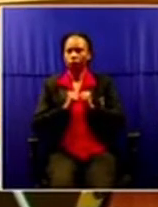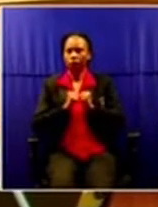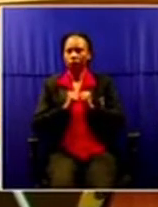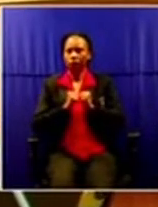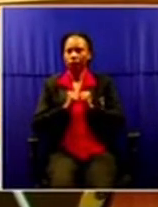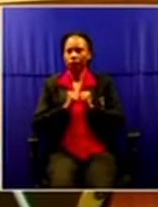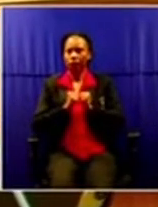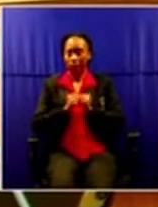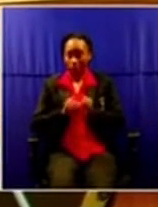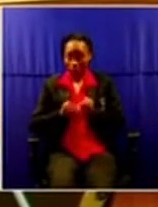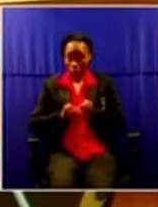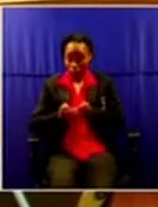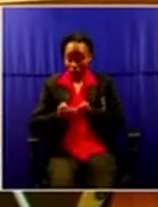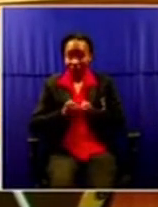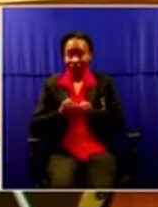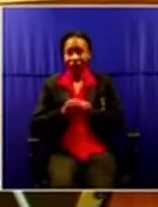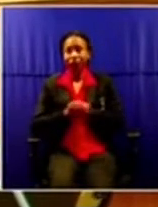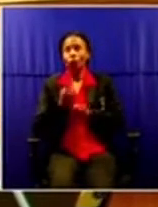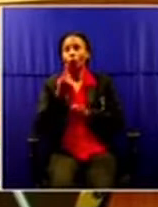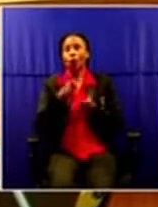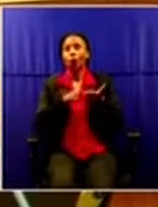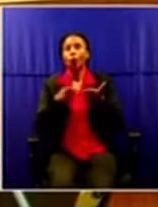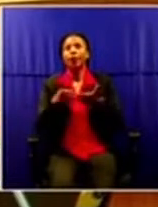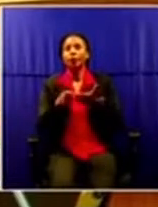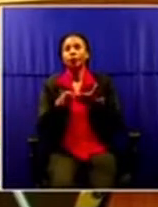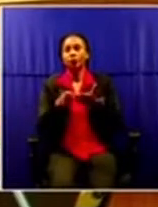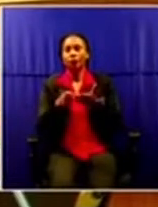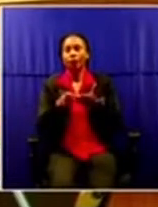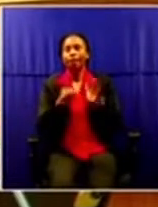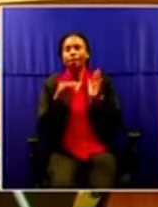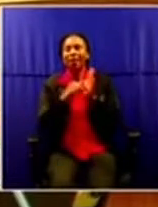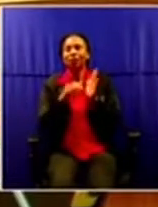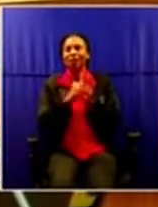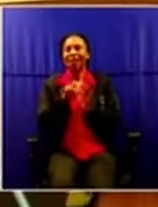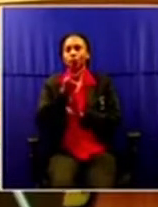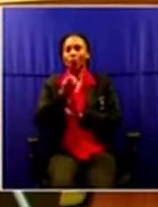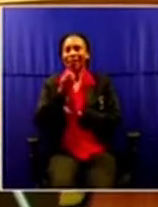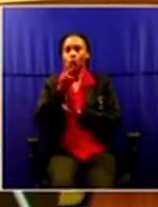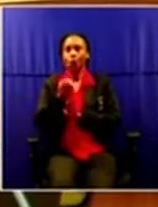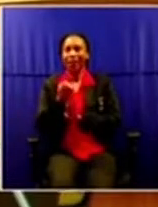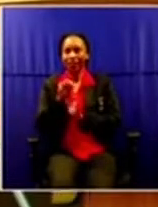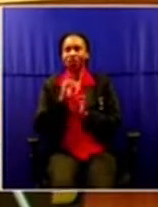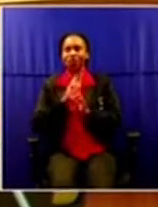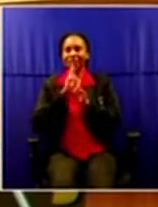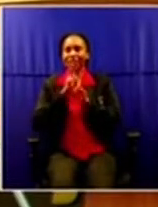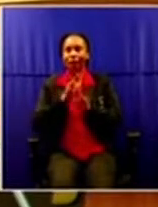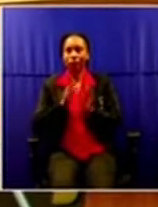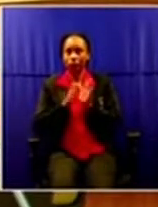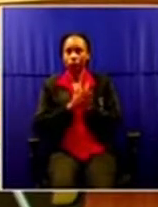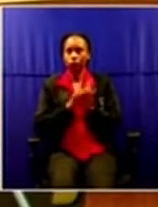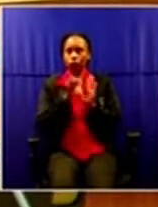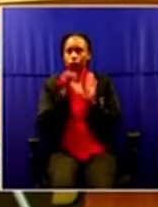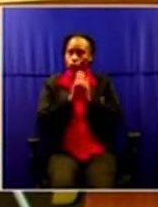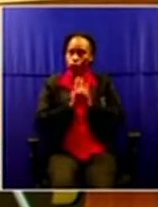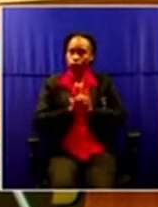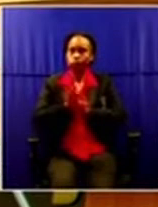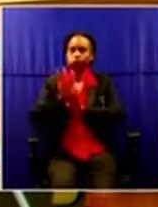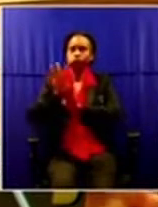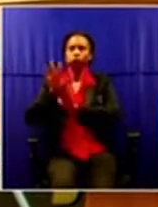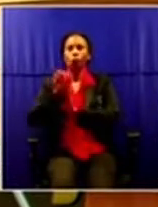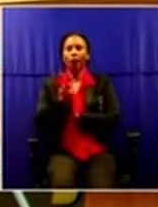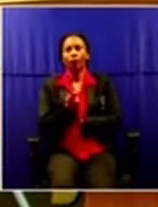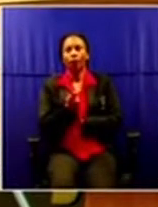matric results for 2020 will be released. This is a most remarkable group